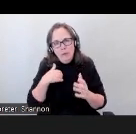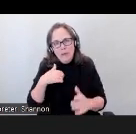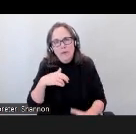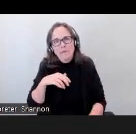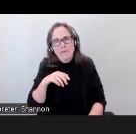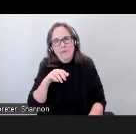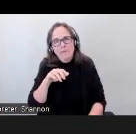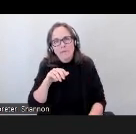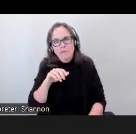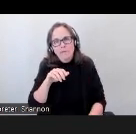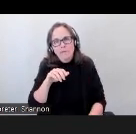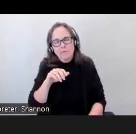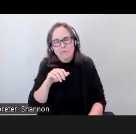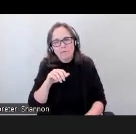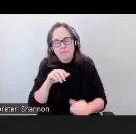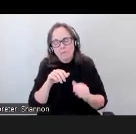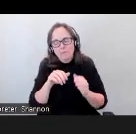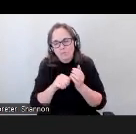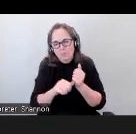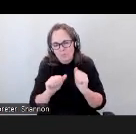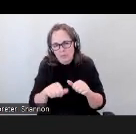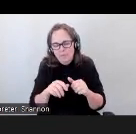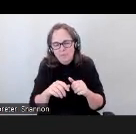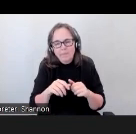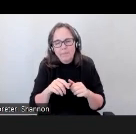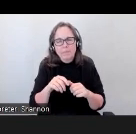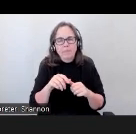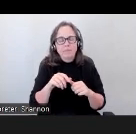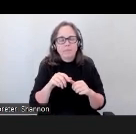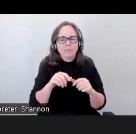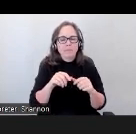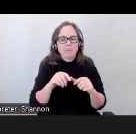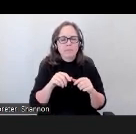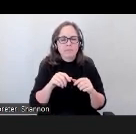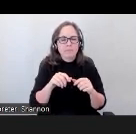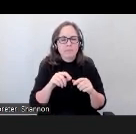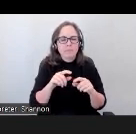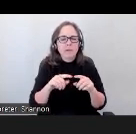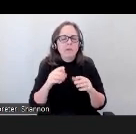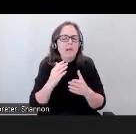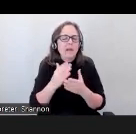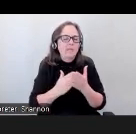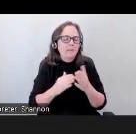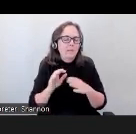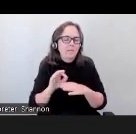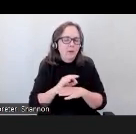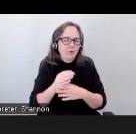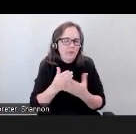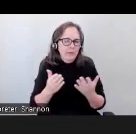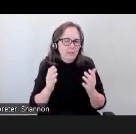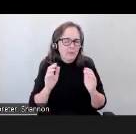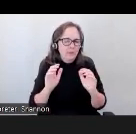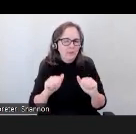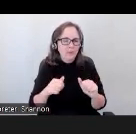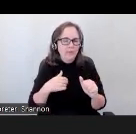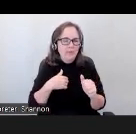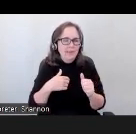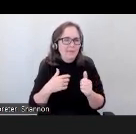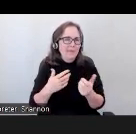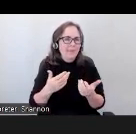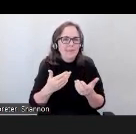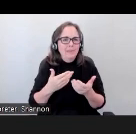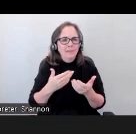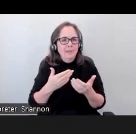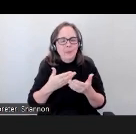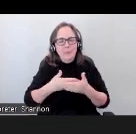your continuity, comes with some functional compromises too. So you could have incontinence, meaning now you don't have